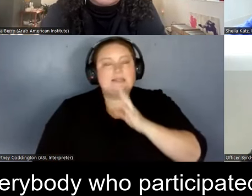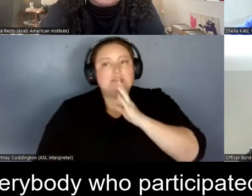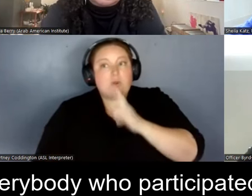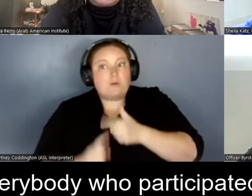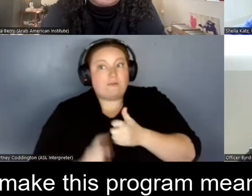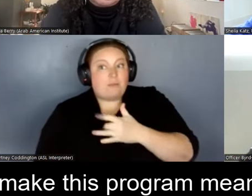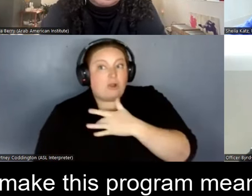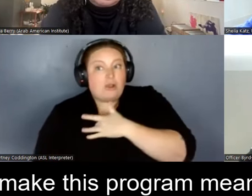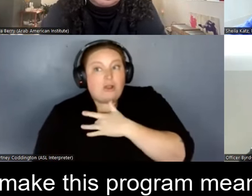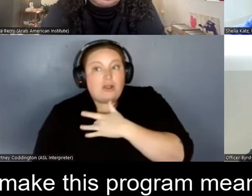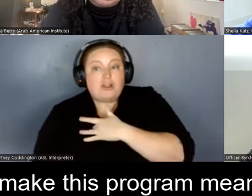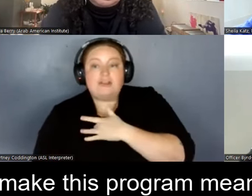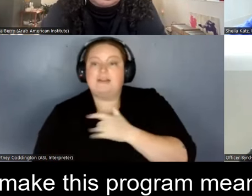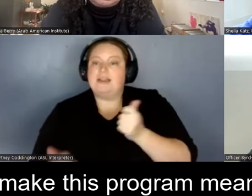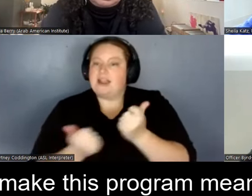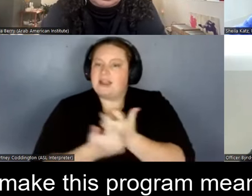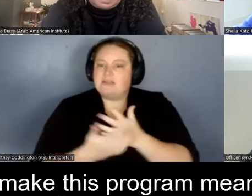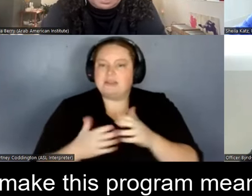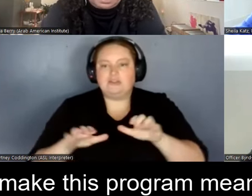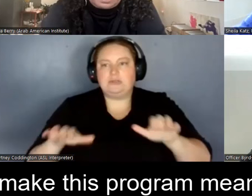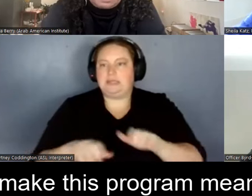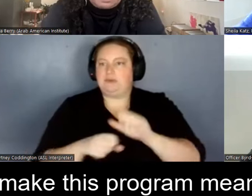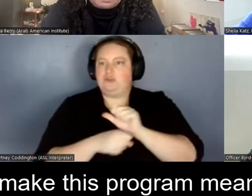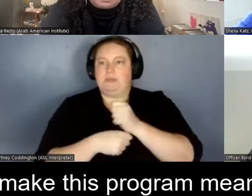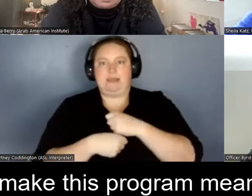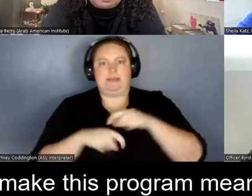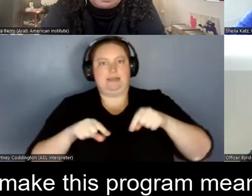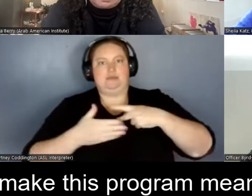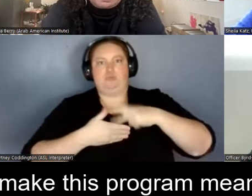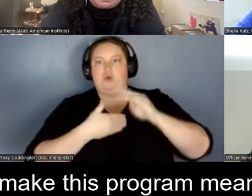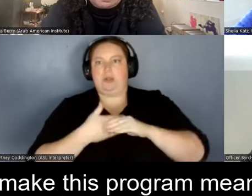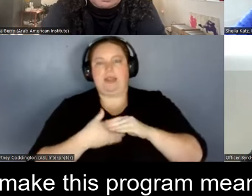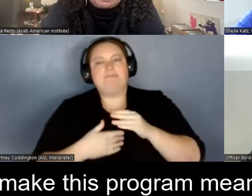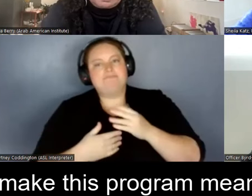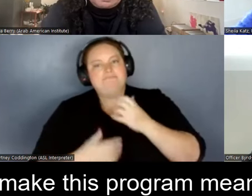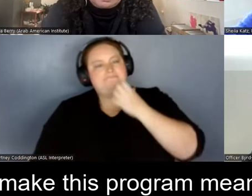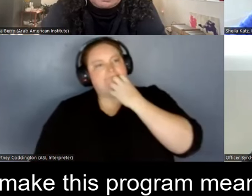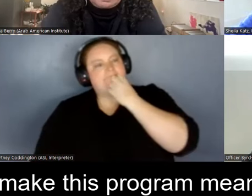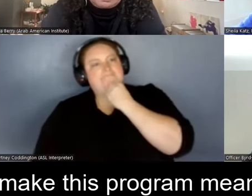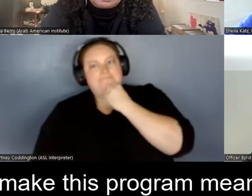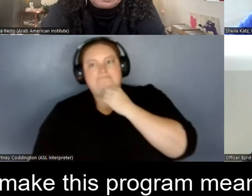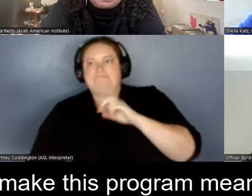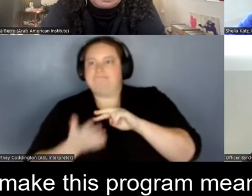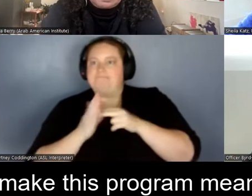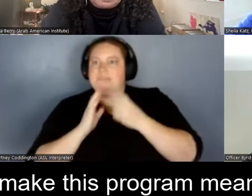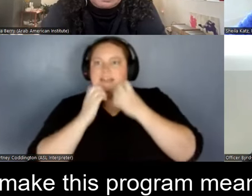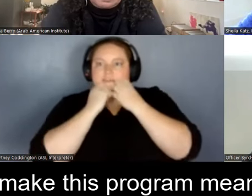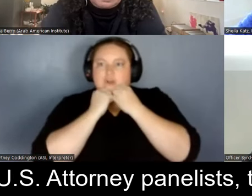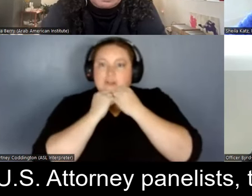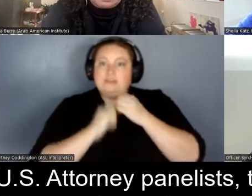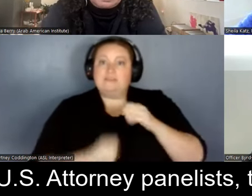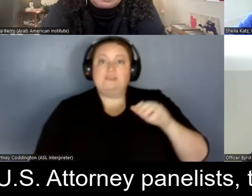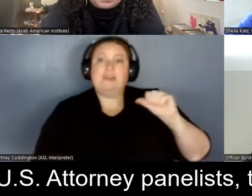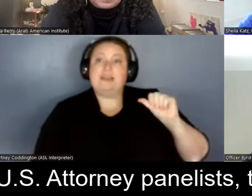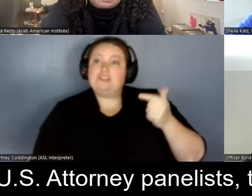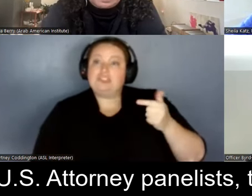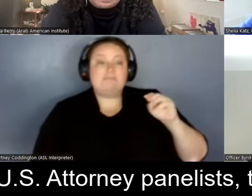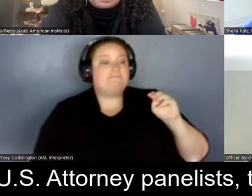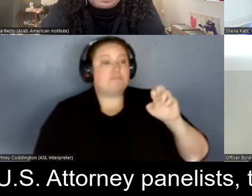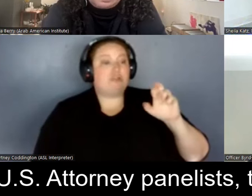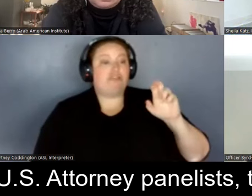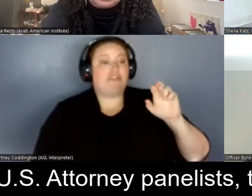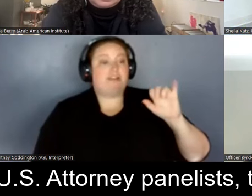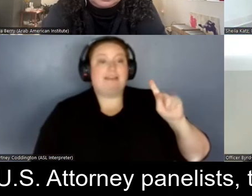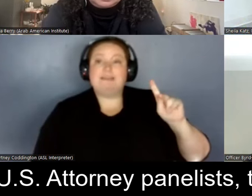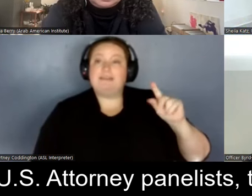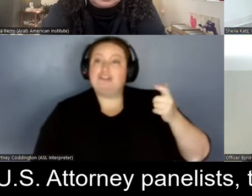and everything that you did to make this program meaningful. To our Attorney General, Merrick Garland, to all of